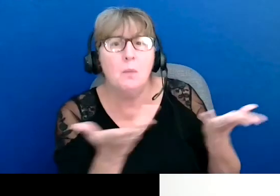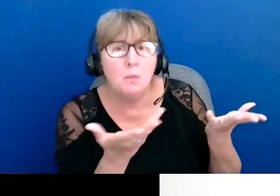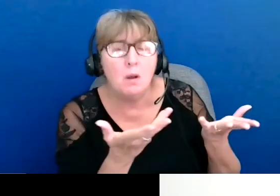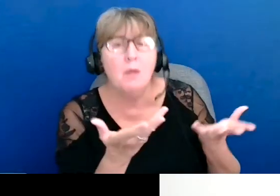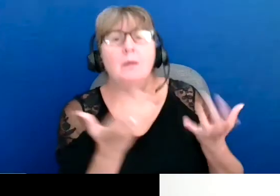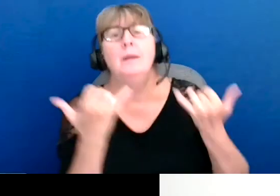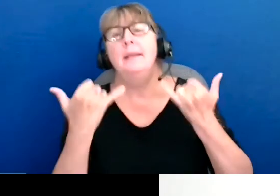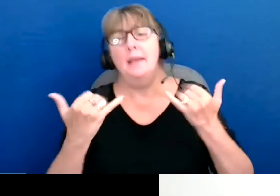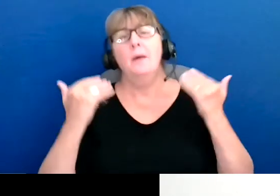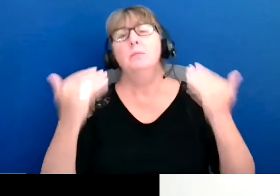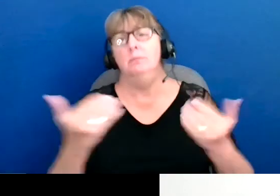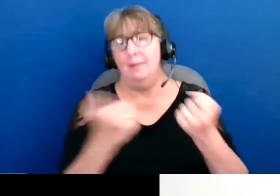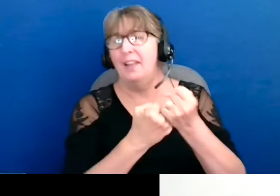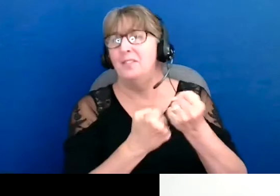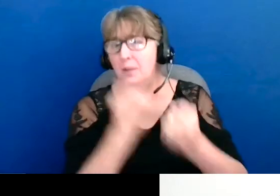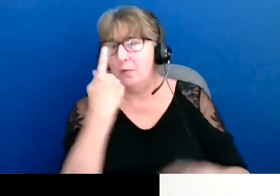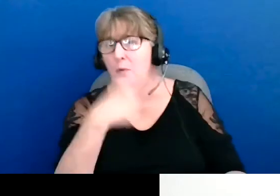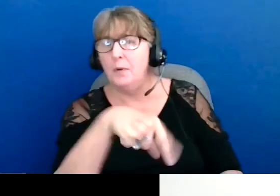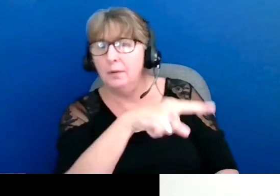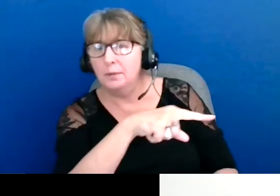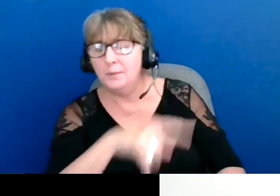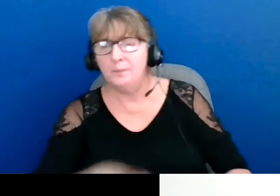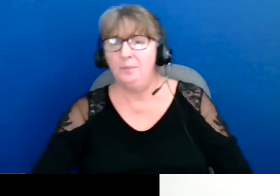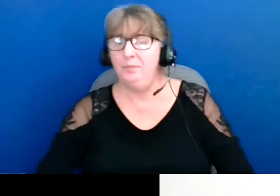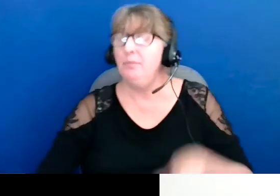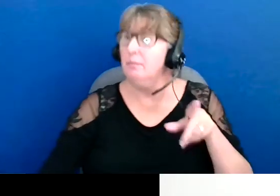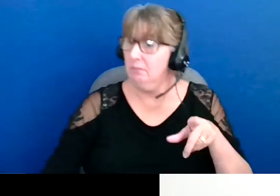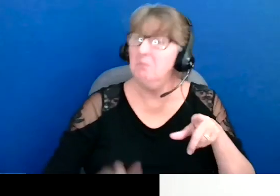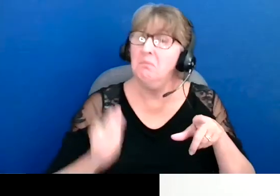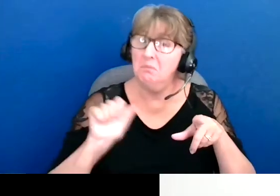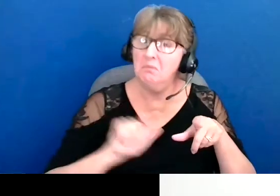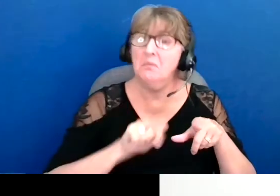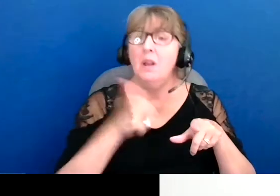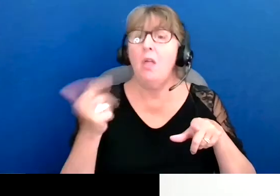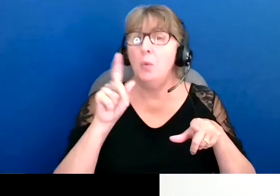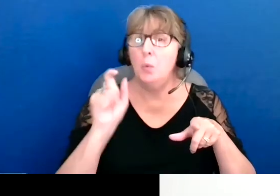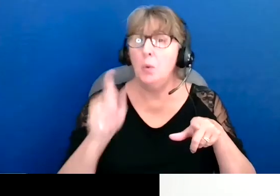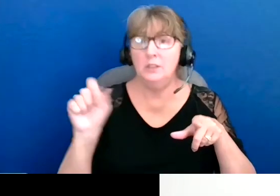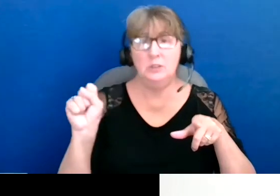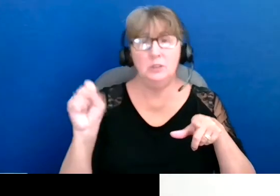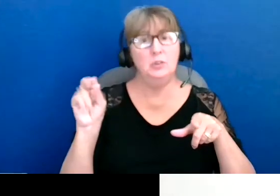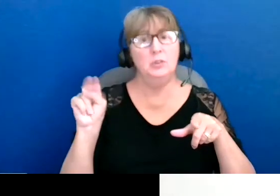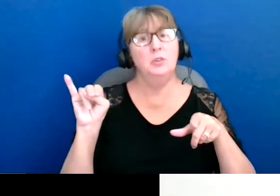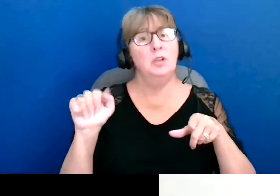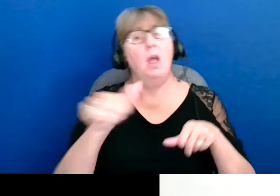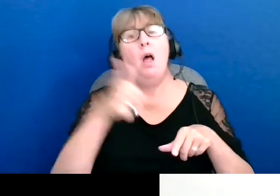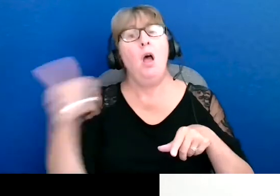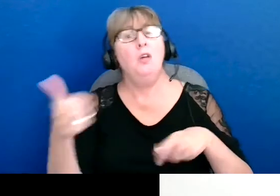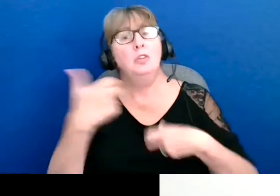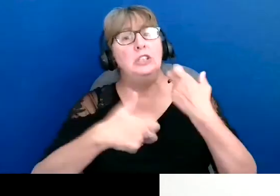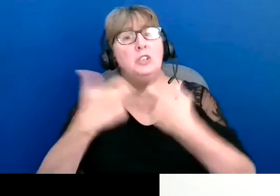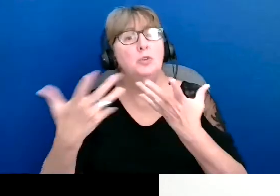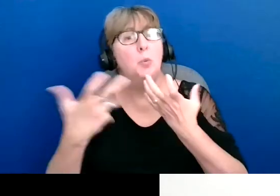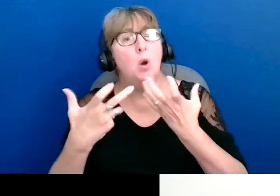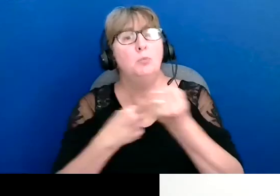And following up from that, there's a question from Sonia, who's curious, what sort of issues would you like to advocate for in the future?